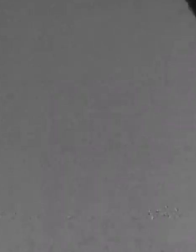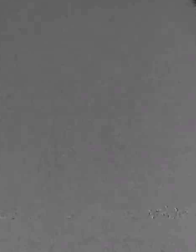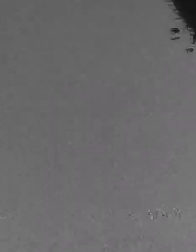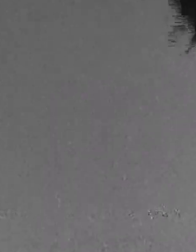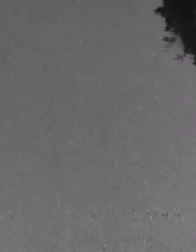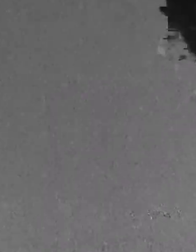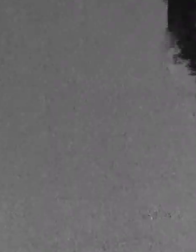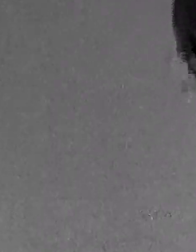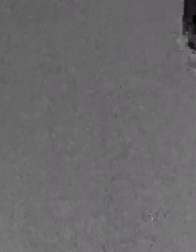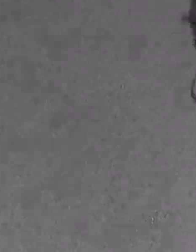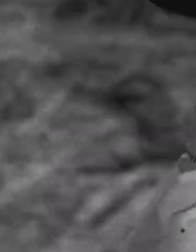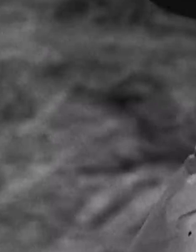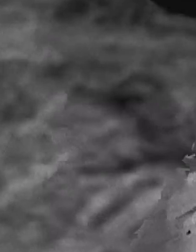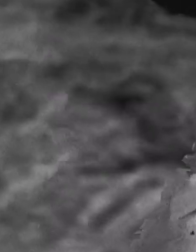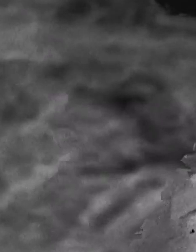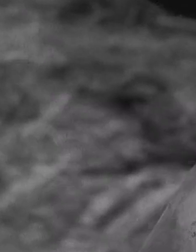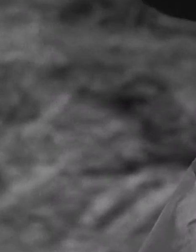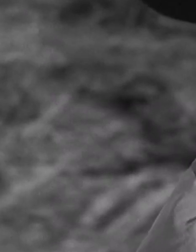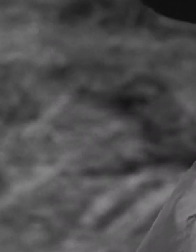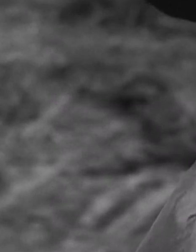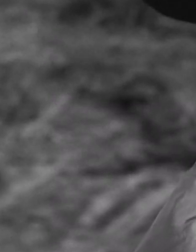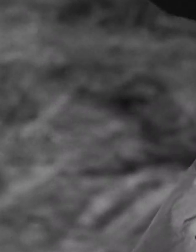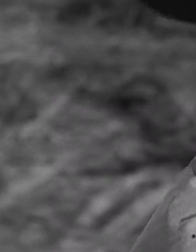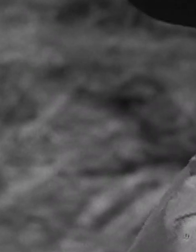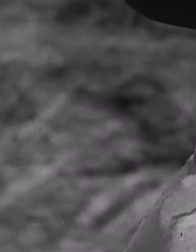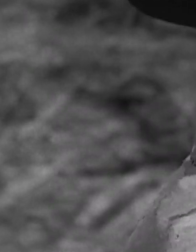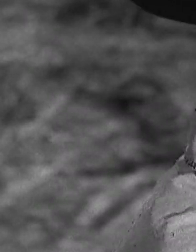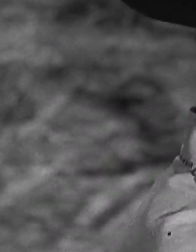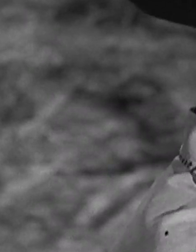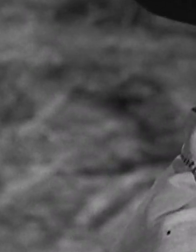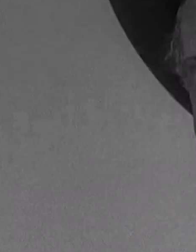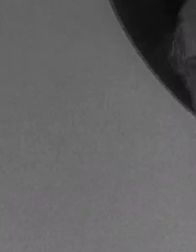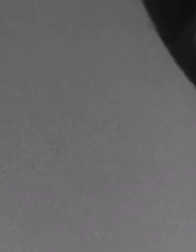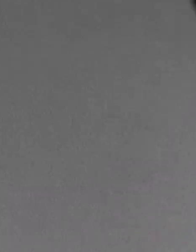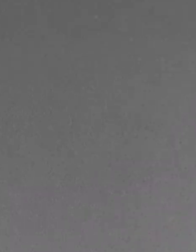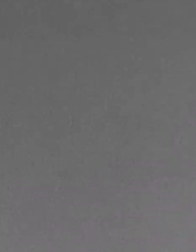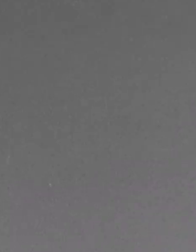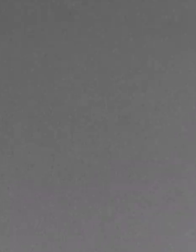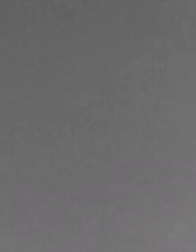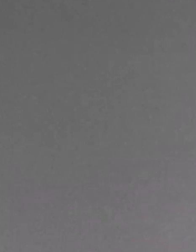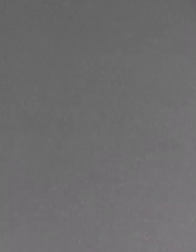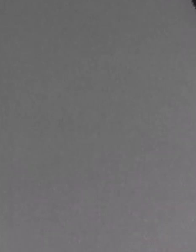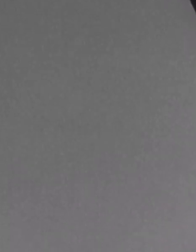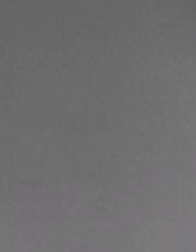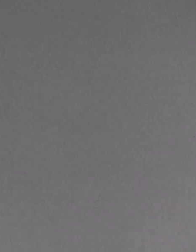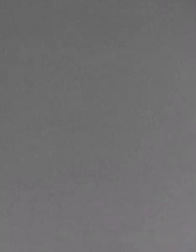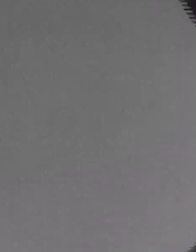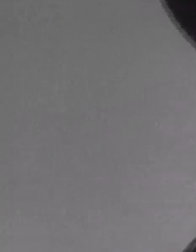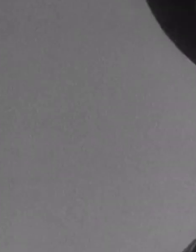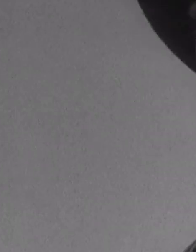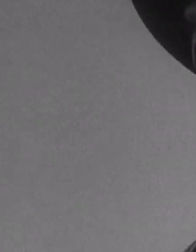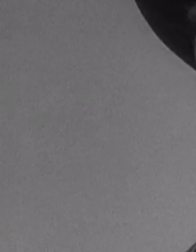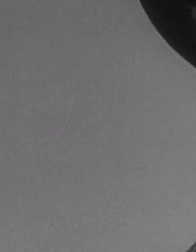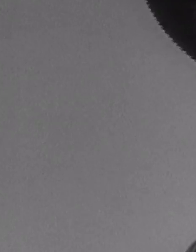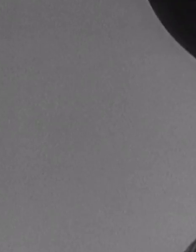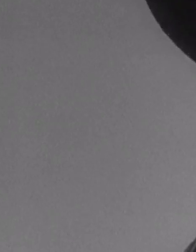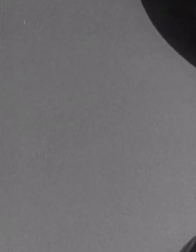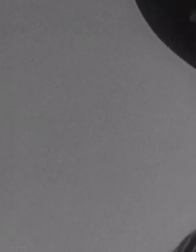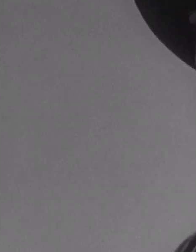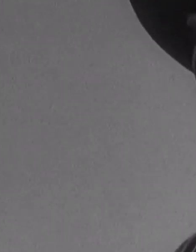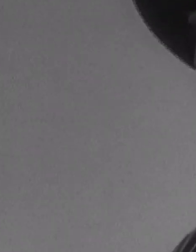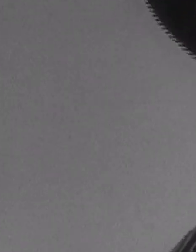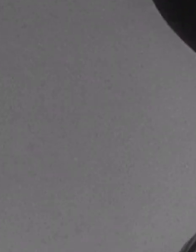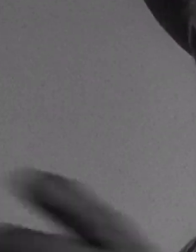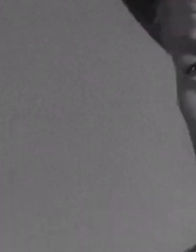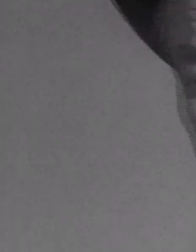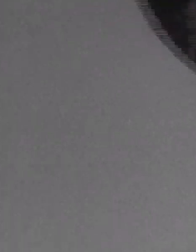Hear from you. Pay my respects in person. Well, don't you waste any time paying your respects to them Evansville